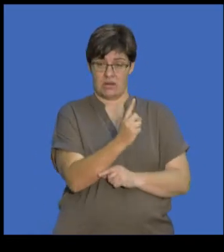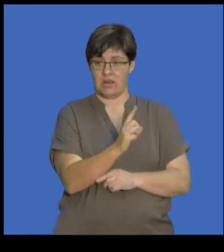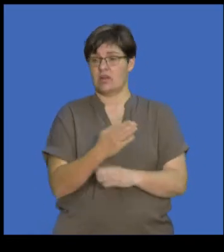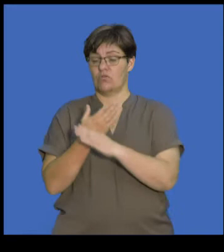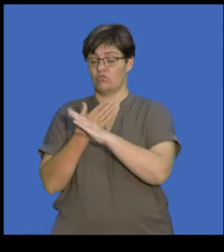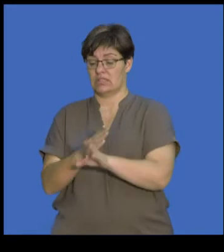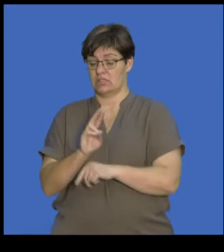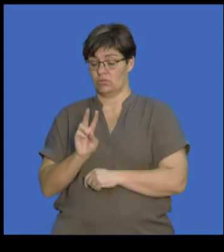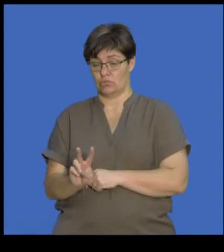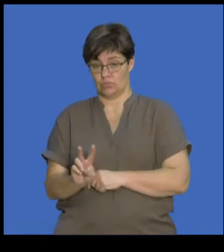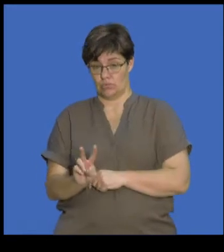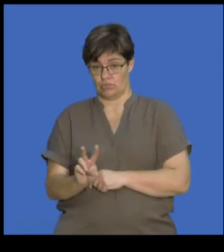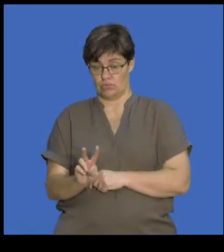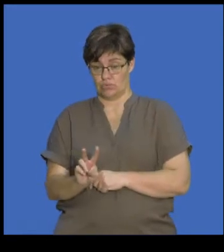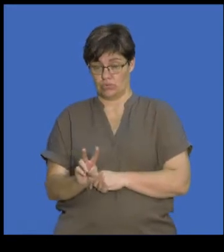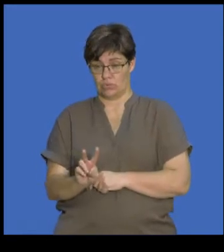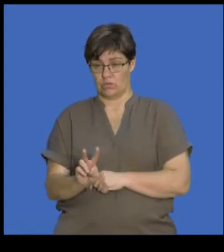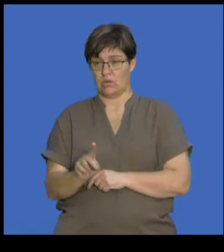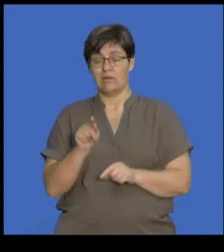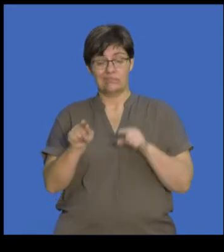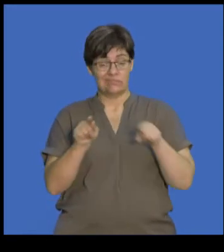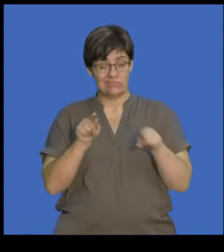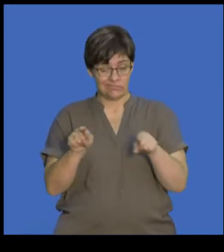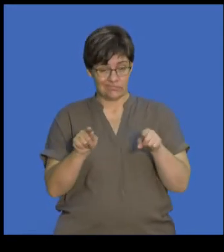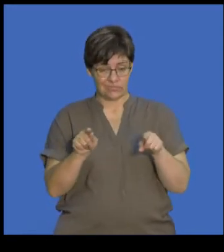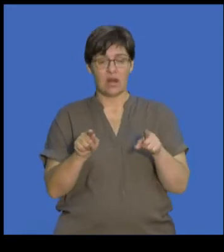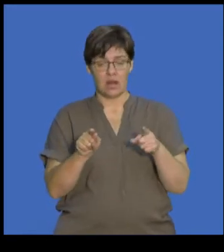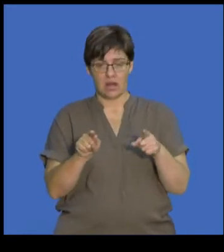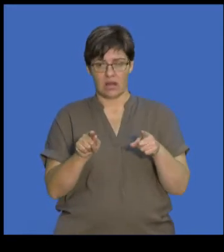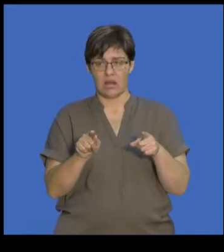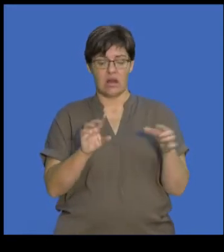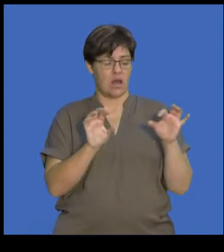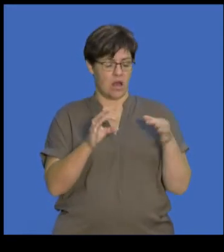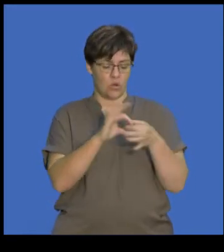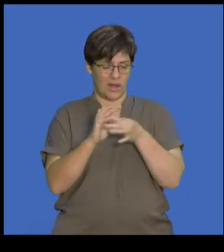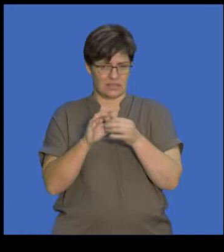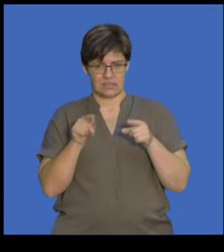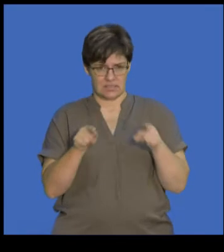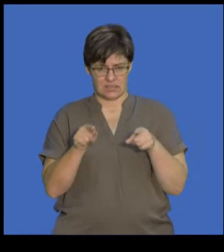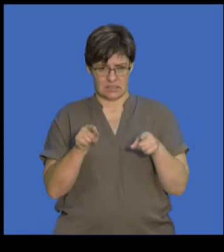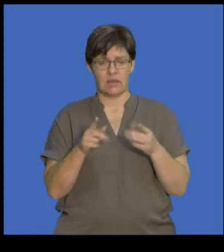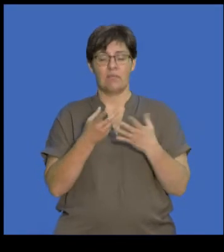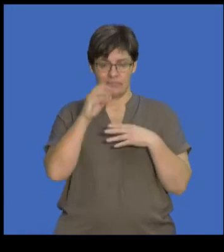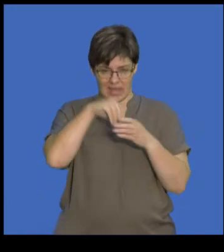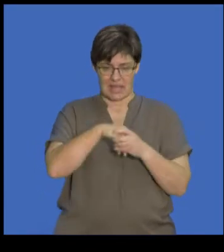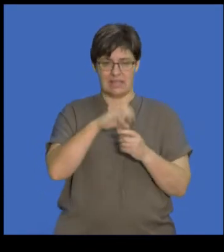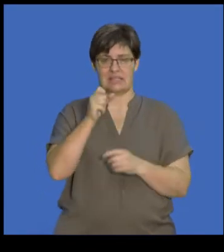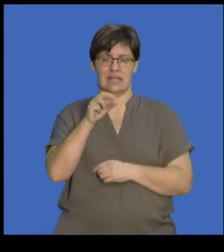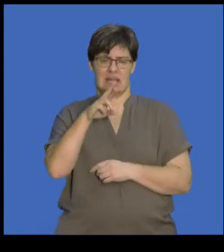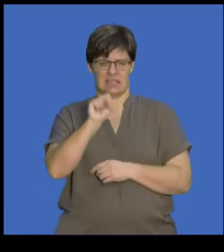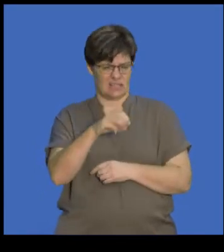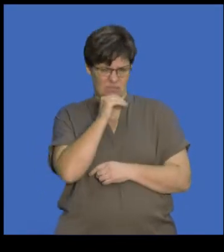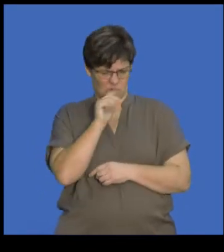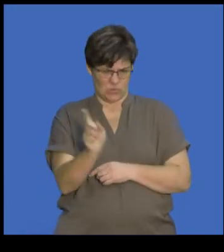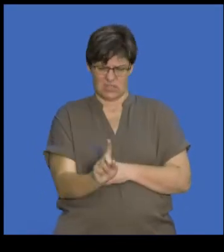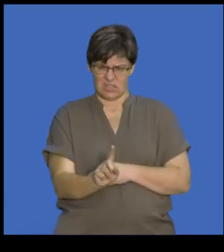resistor 2. The description of the connection of these two resistors is that they are connected in series. And what does that mean?